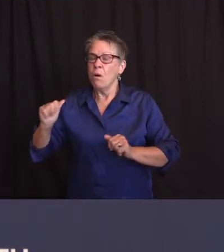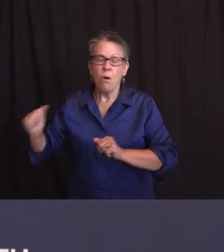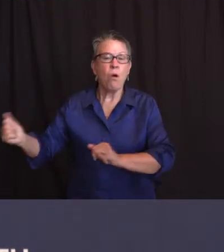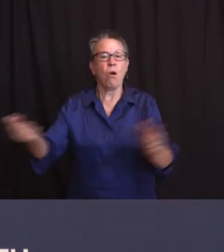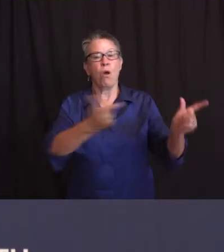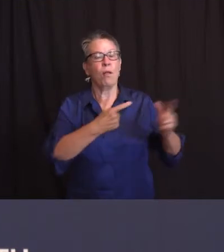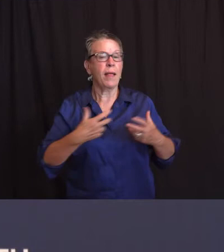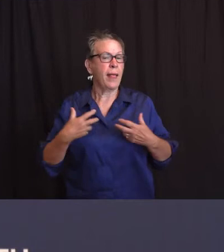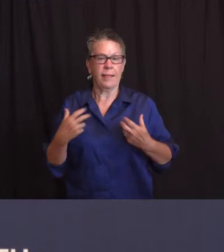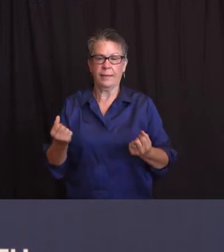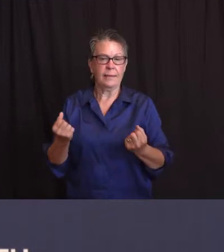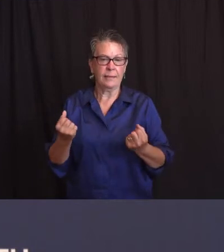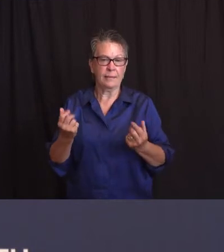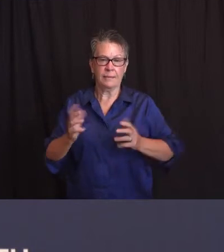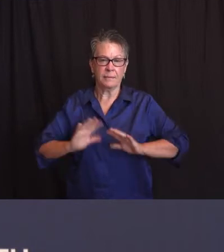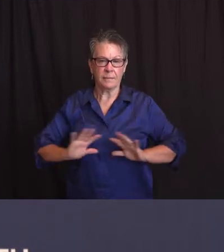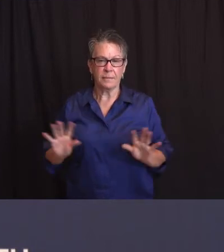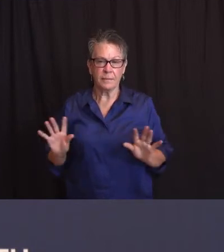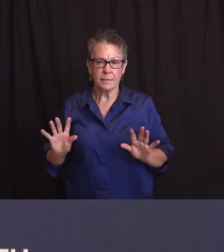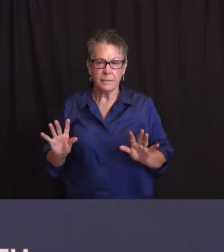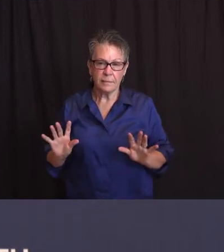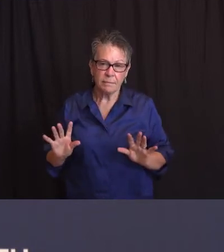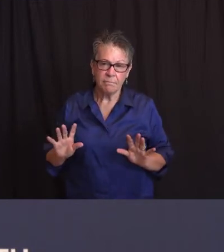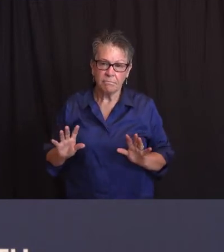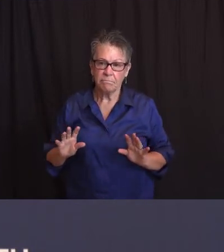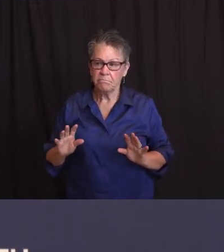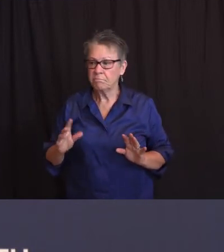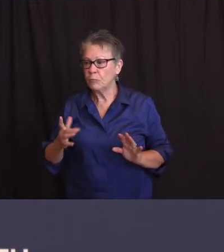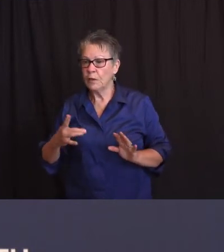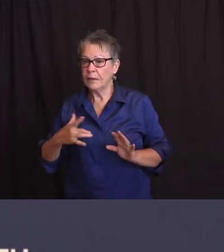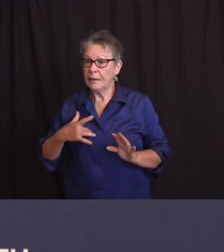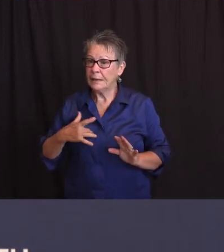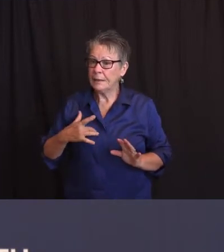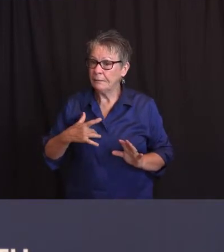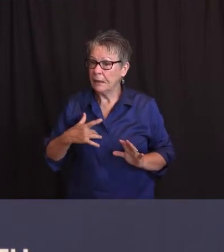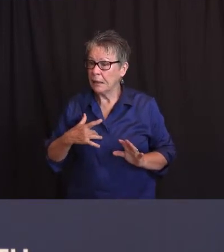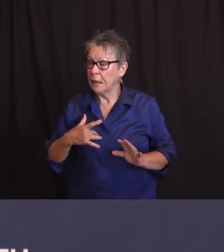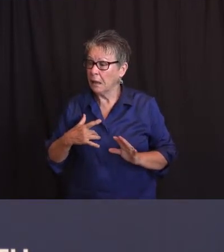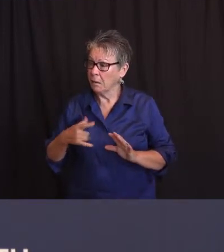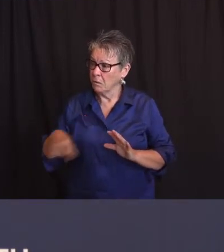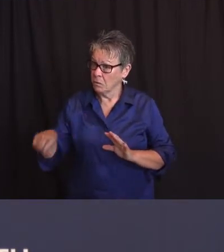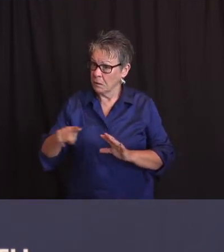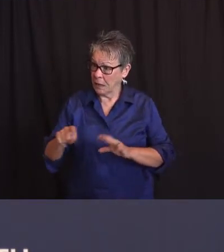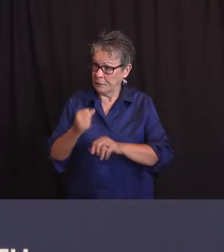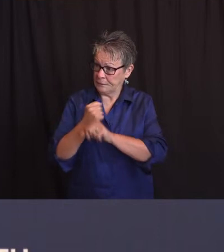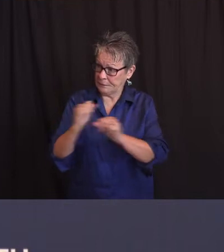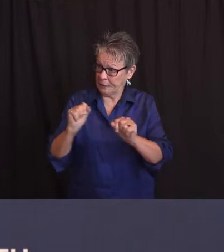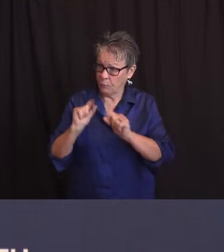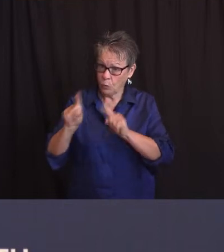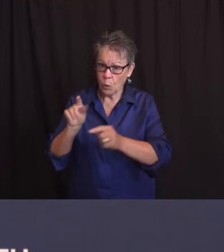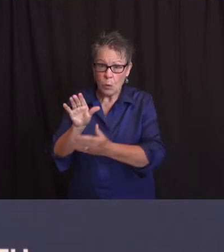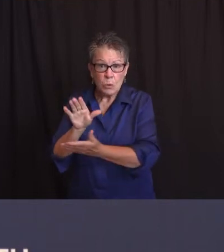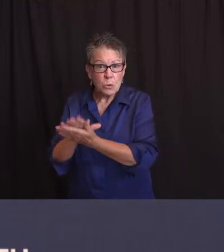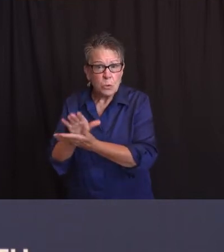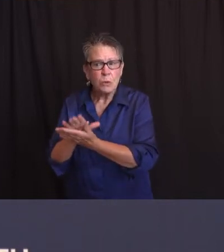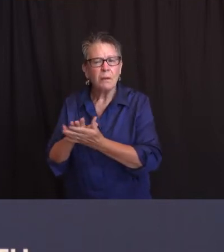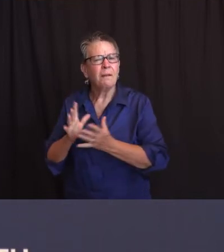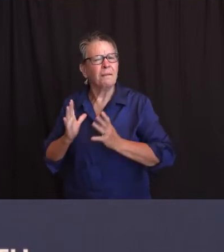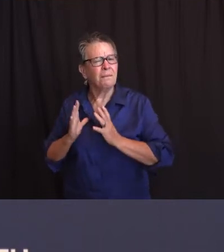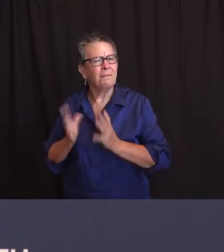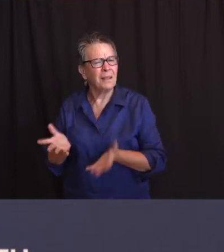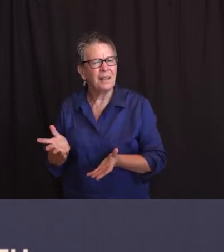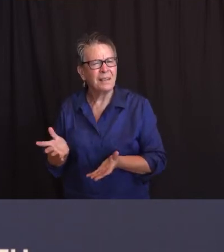to school the regular old-fashioned way. We know the results on virtual learning, and